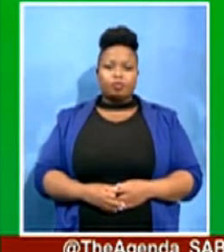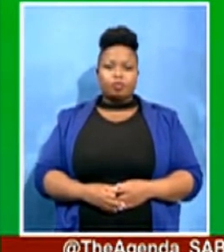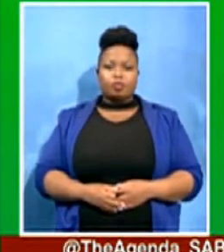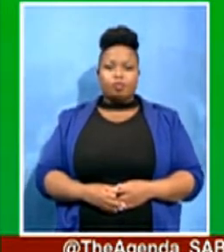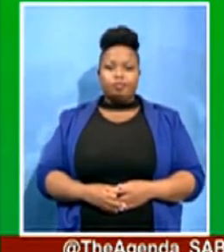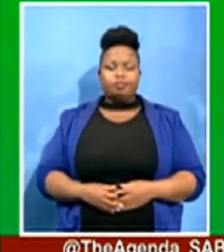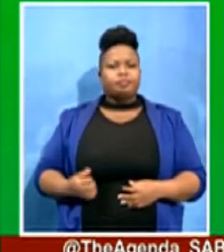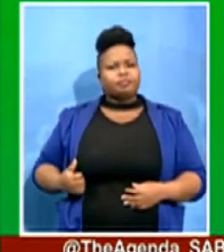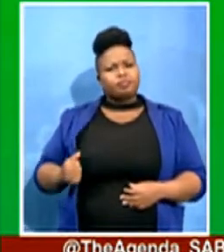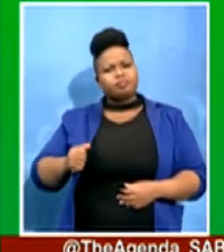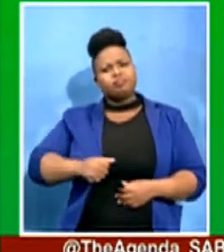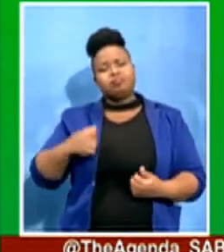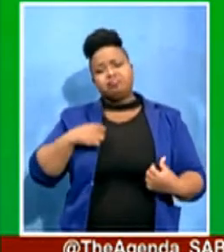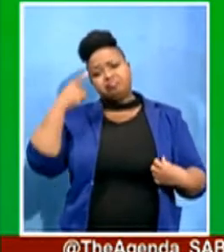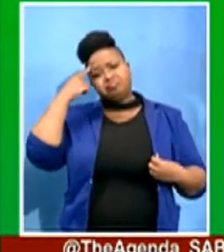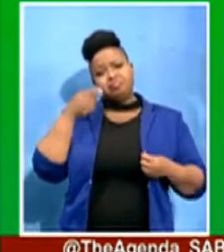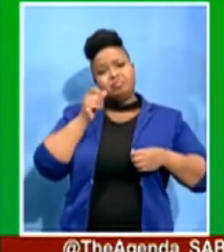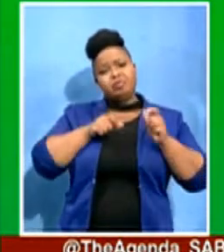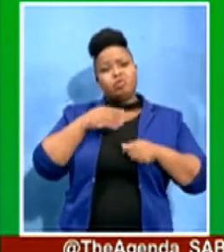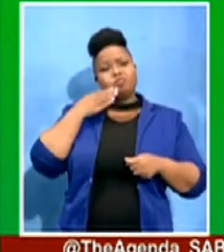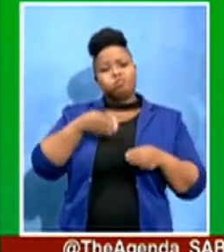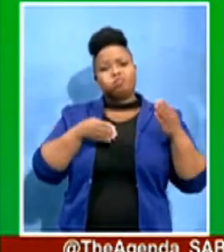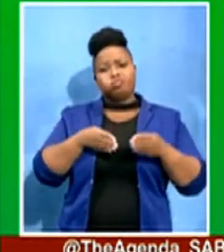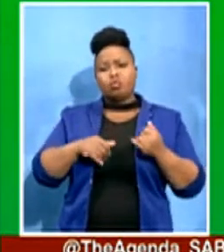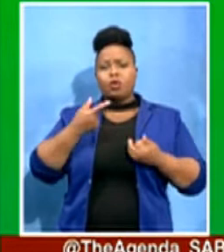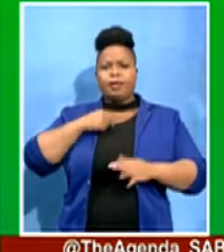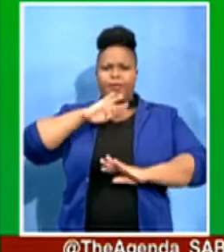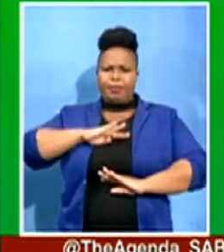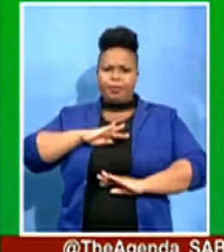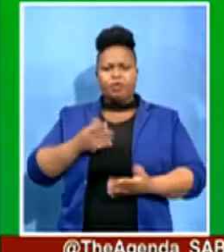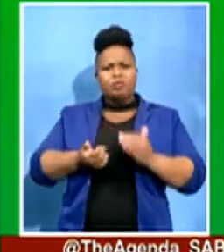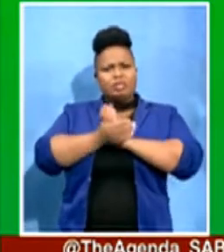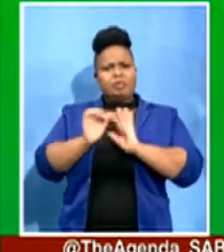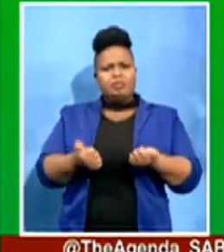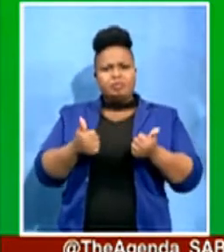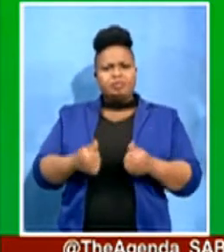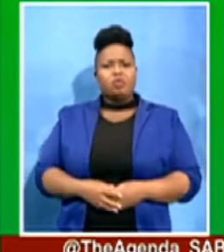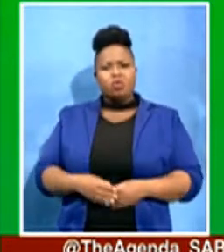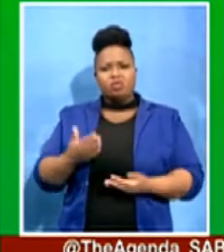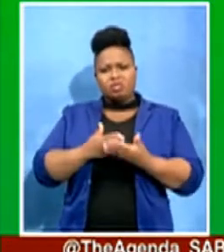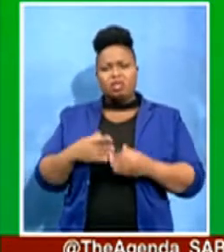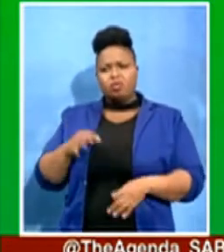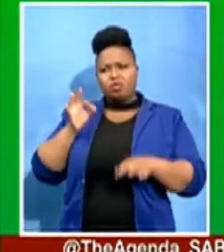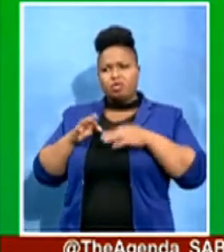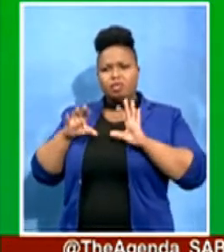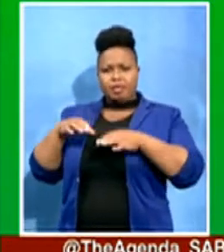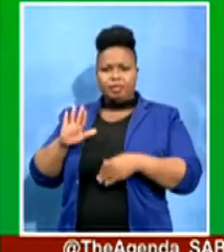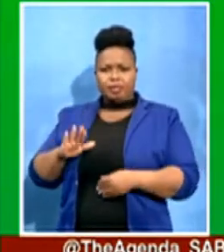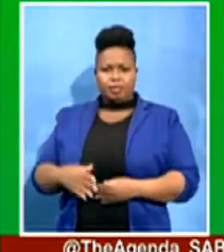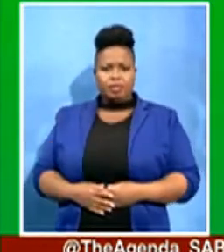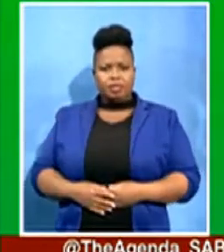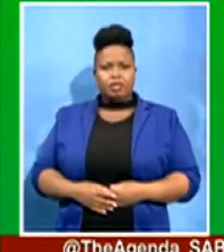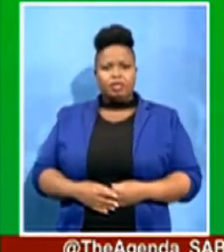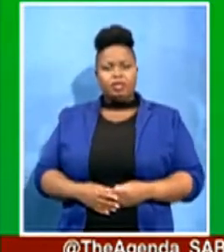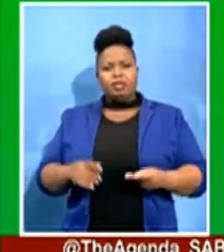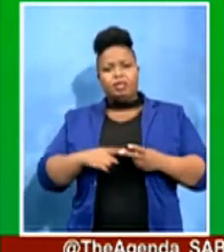or because they satisfy a factional interest in their political party. Consider the number of times decisions have been